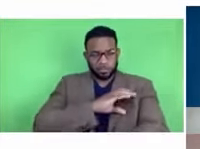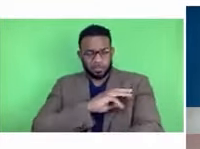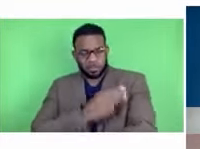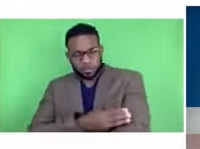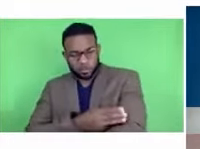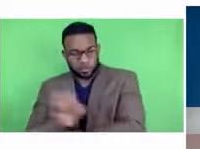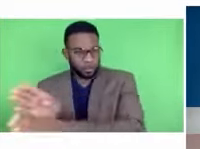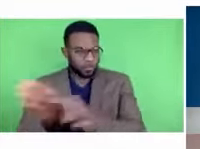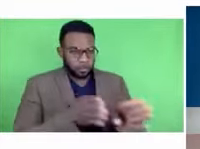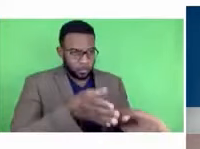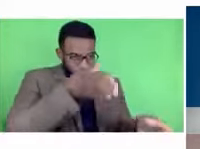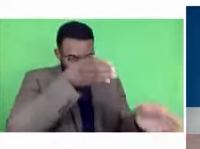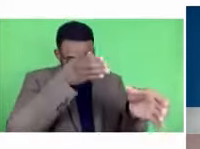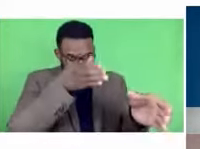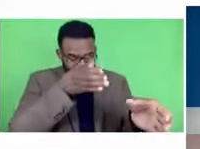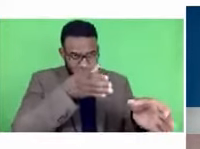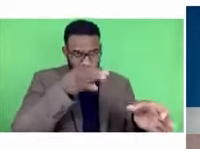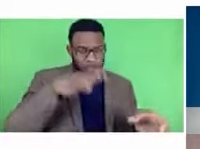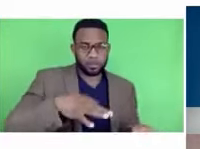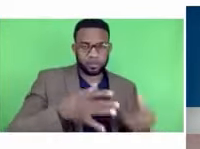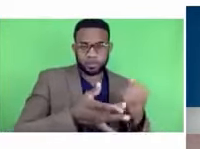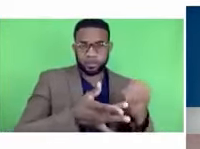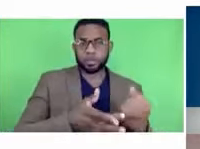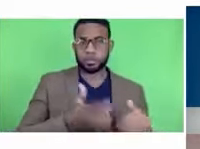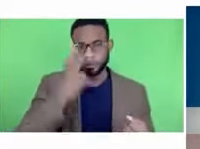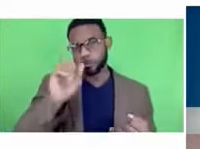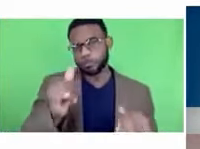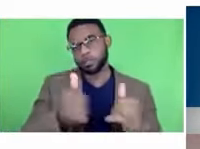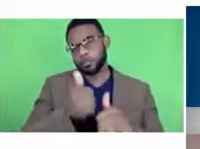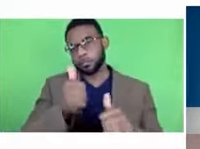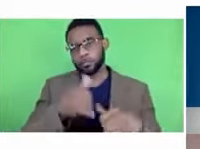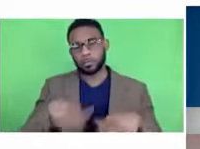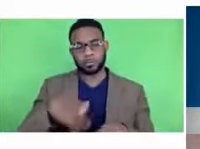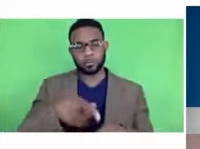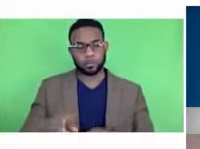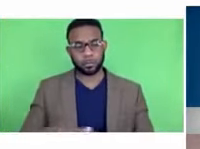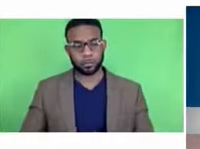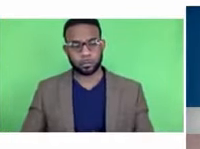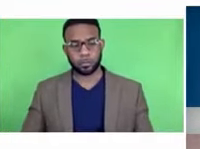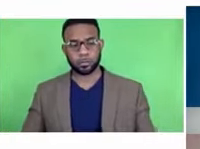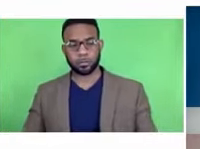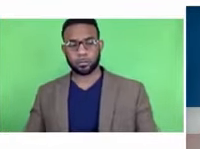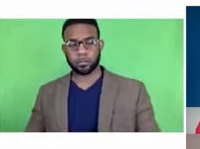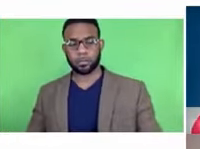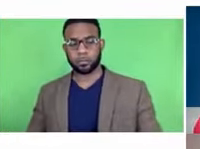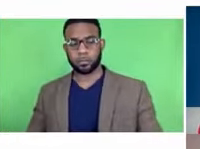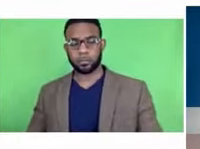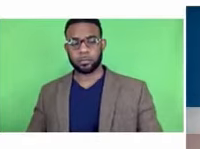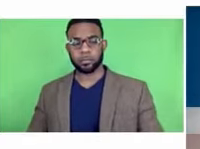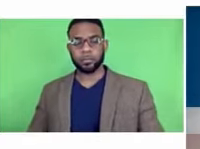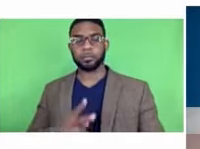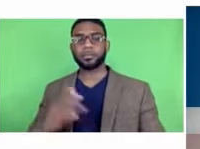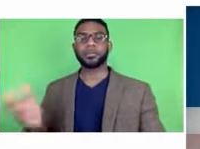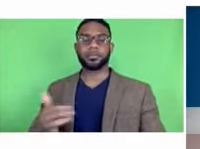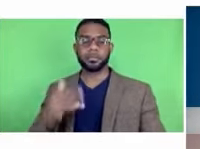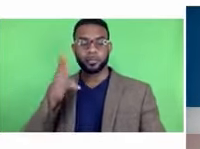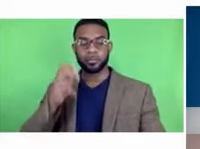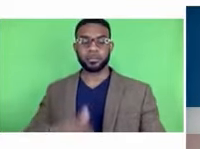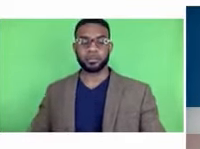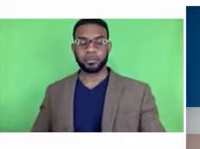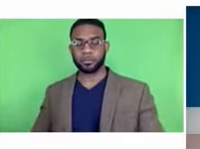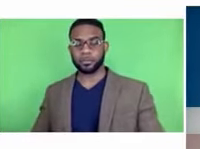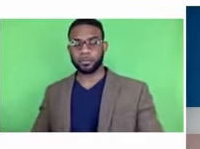towards technological advantage. And you see that in most trades. That's very encouraging to hear.